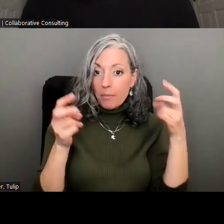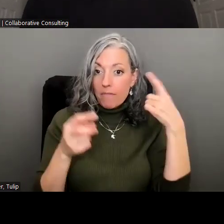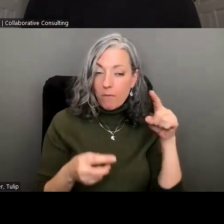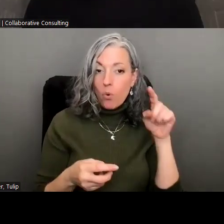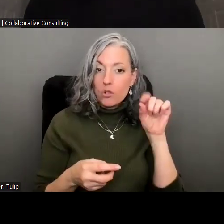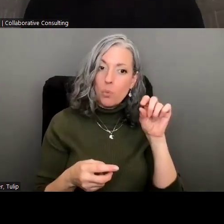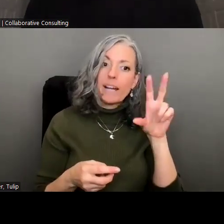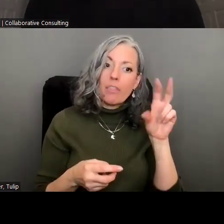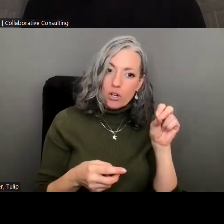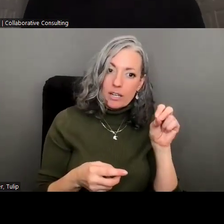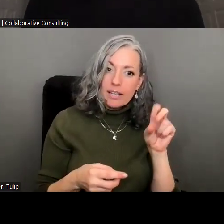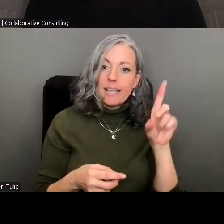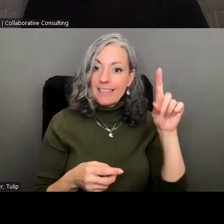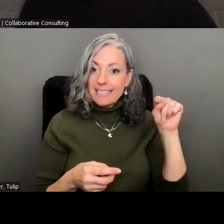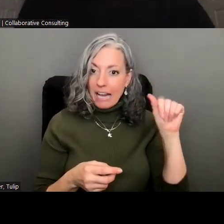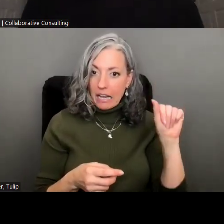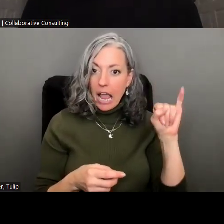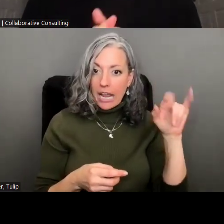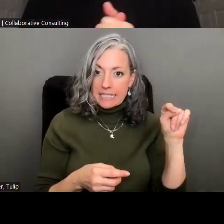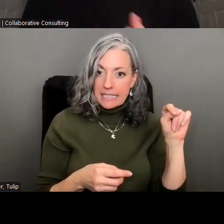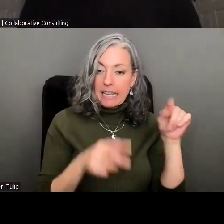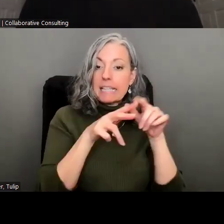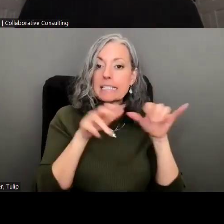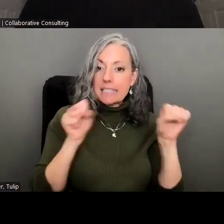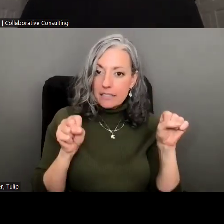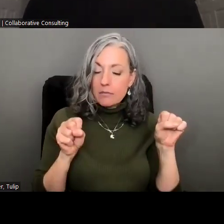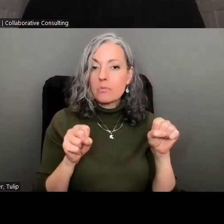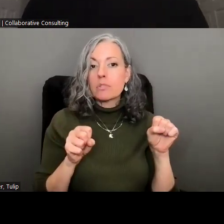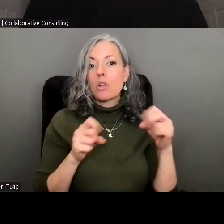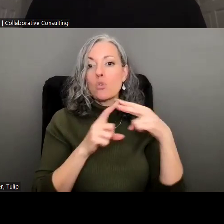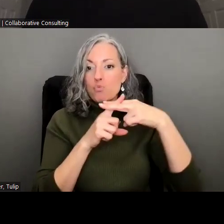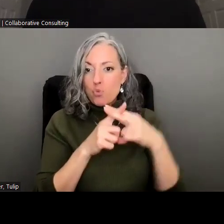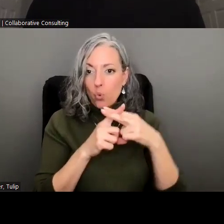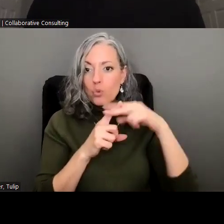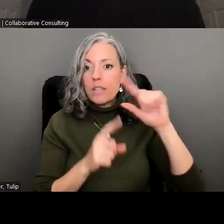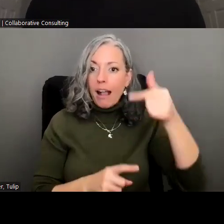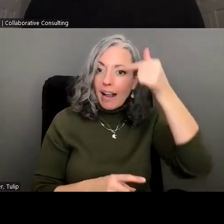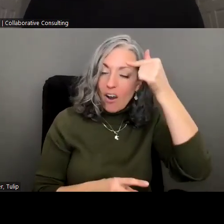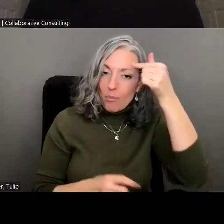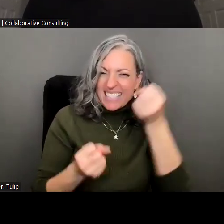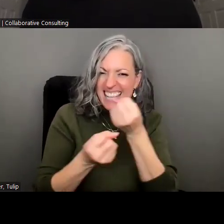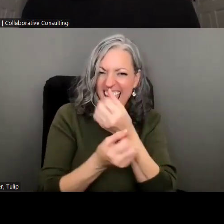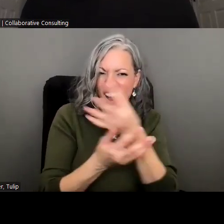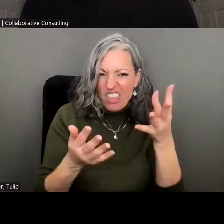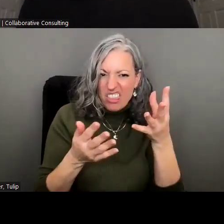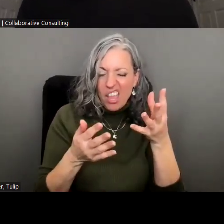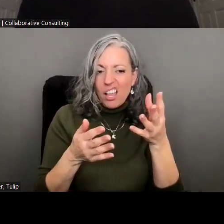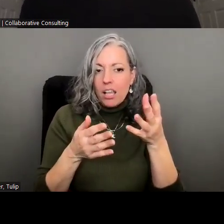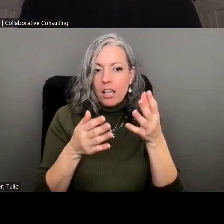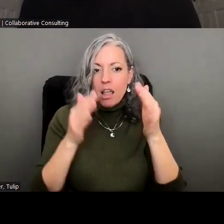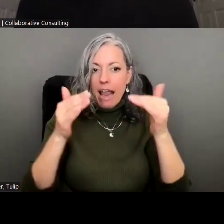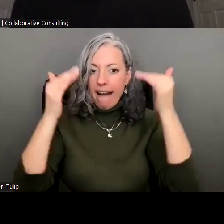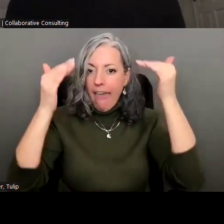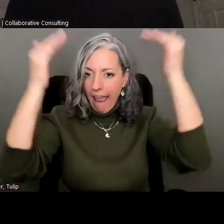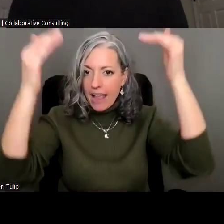data and IT systems, tools, processes, and governance help drive administrative efficiencies and enhance